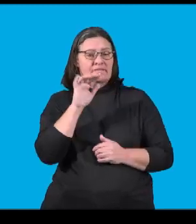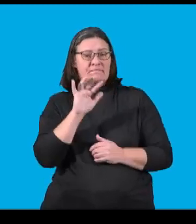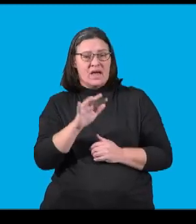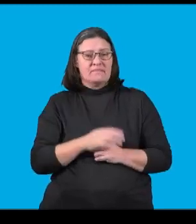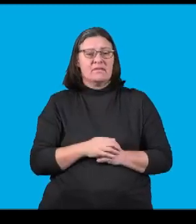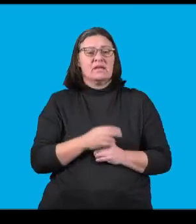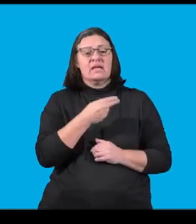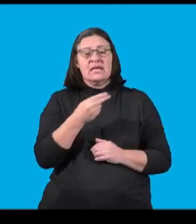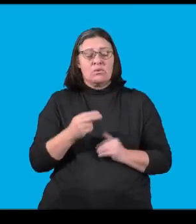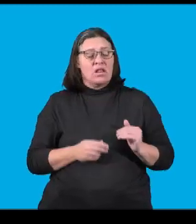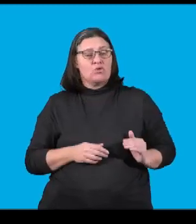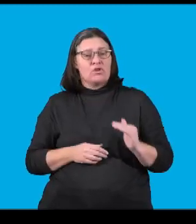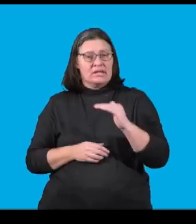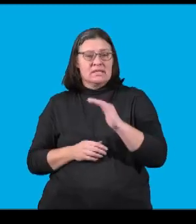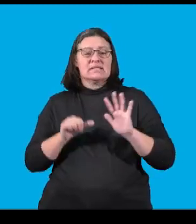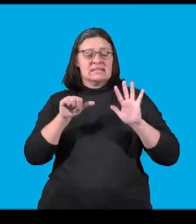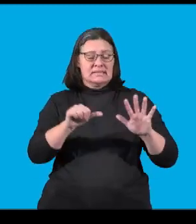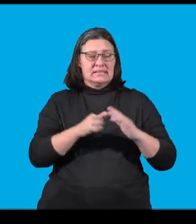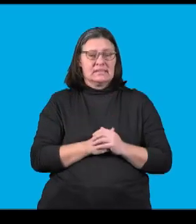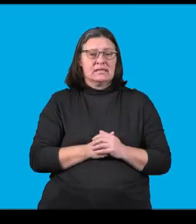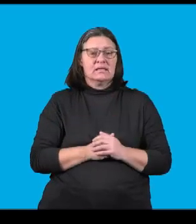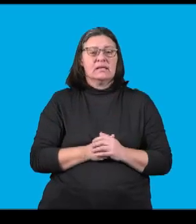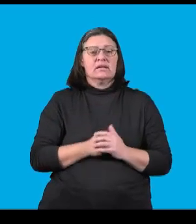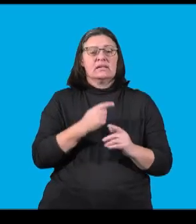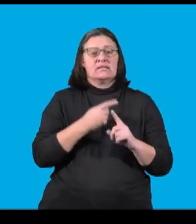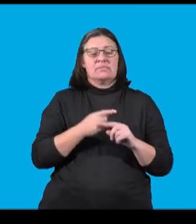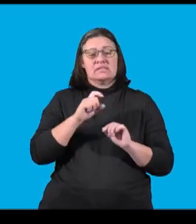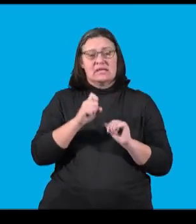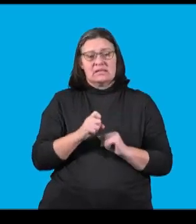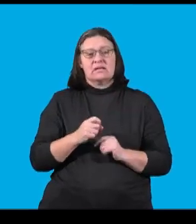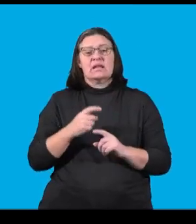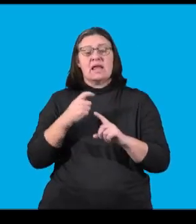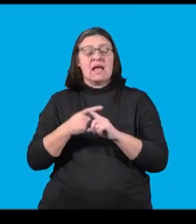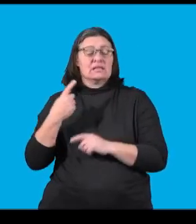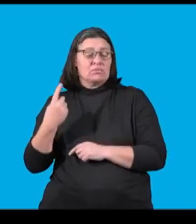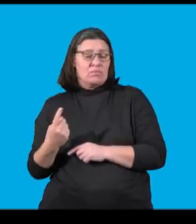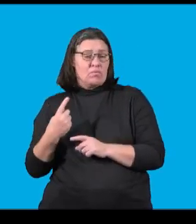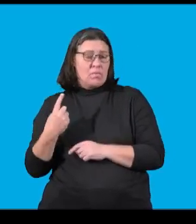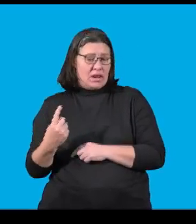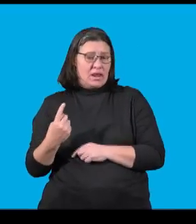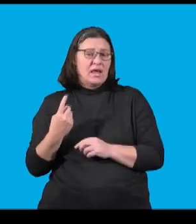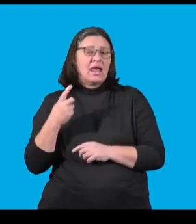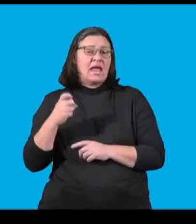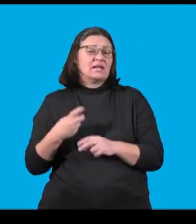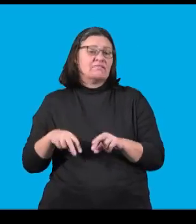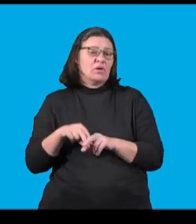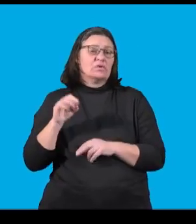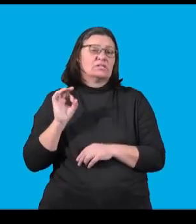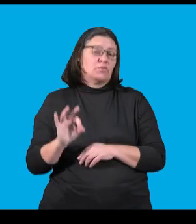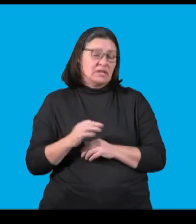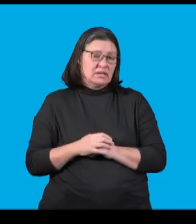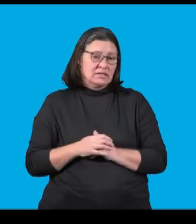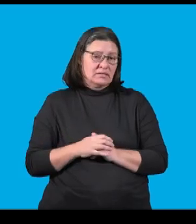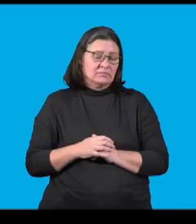5, which is equal to the gradient, which is 6, times x minus x1, which is the x value of